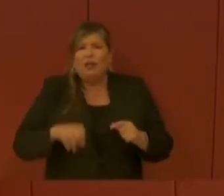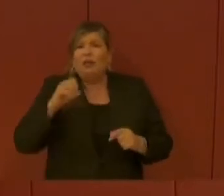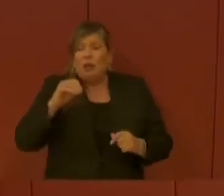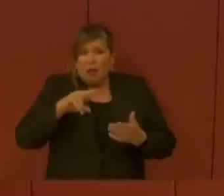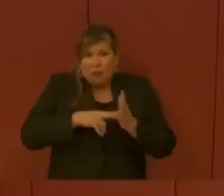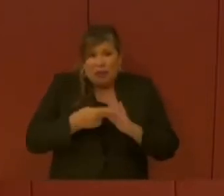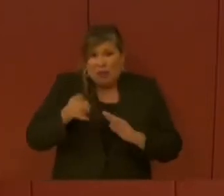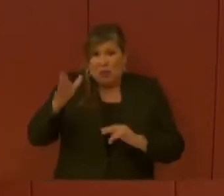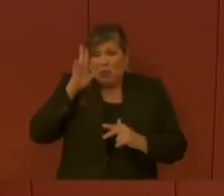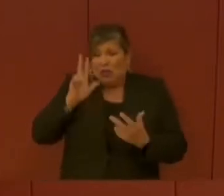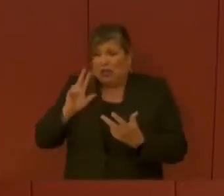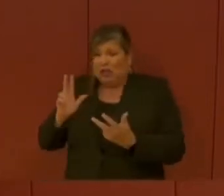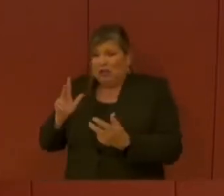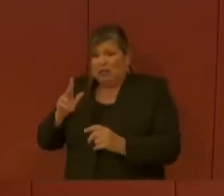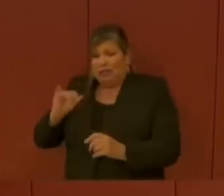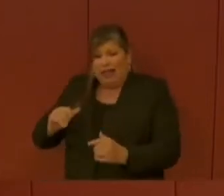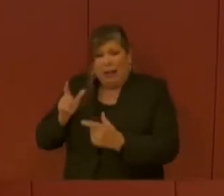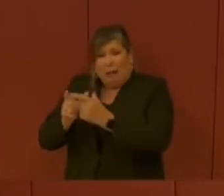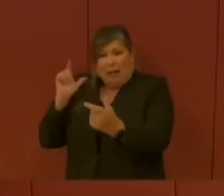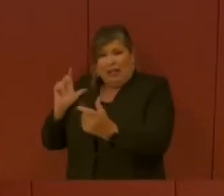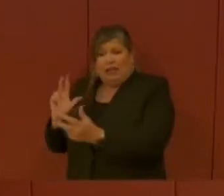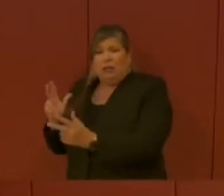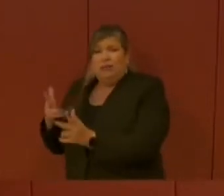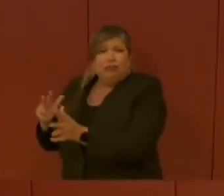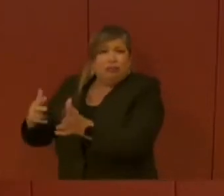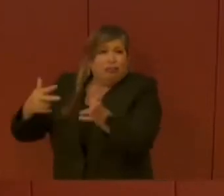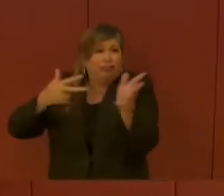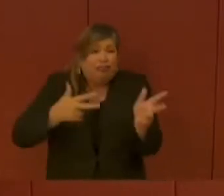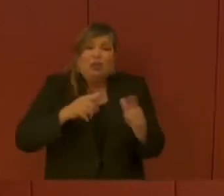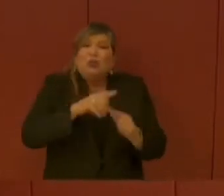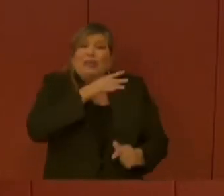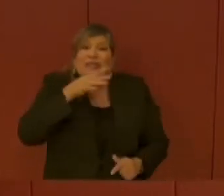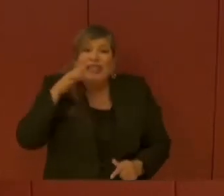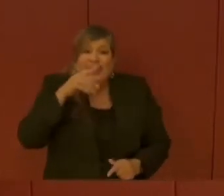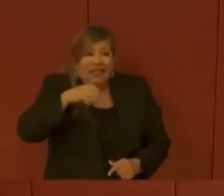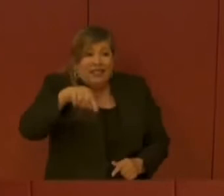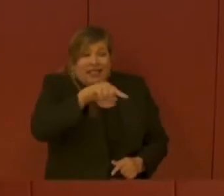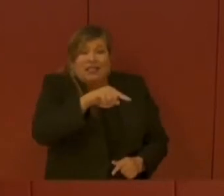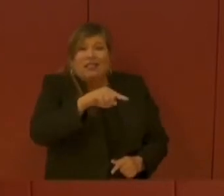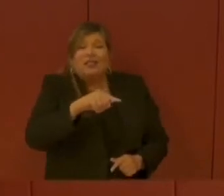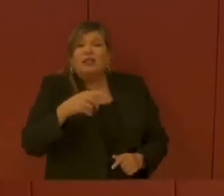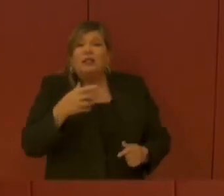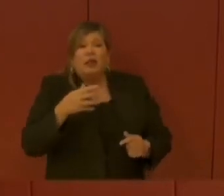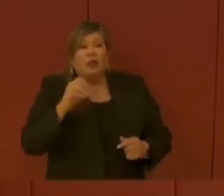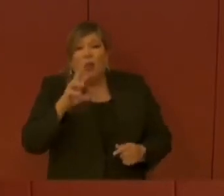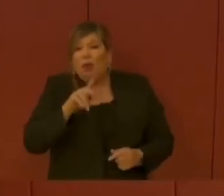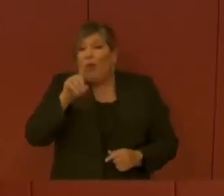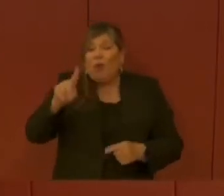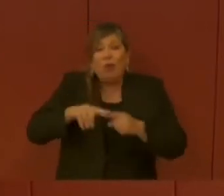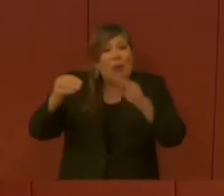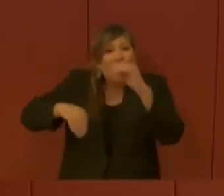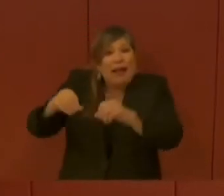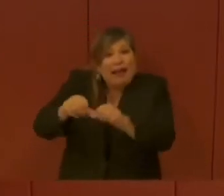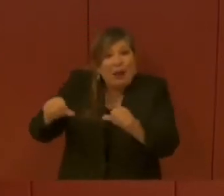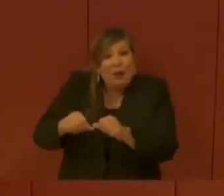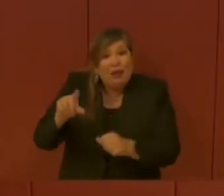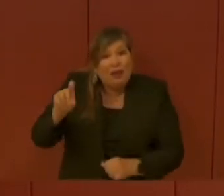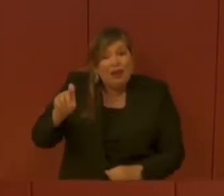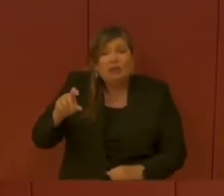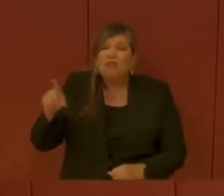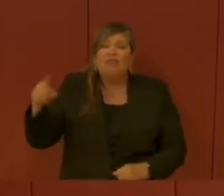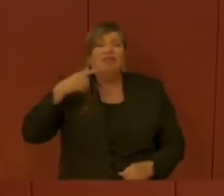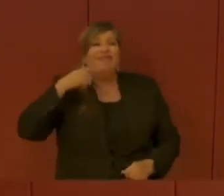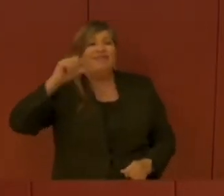locations, at the field, at the packing houses where they're working on their second season this pandemic? Yeah, we're doing that all over the state. We just